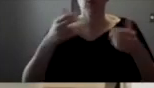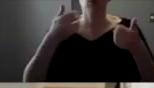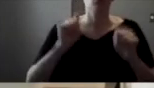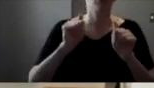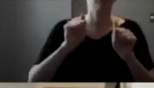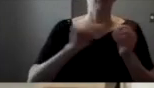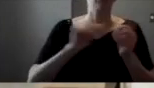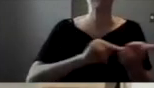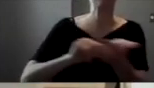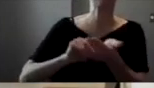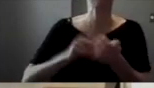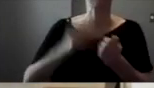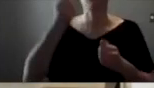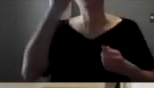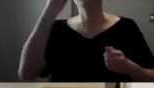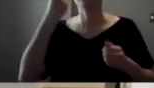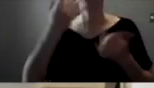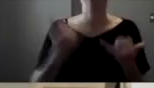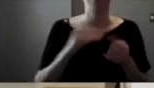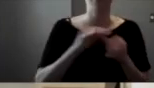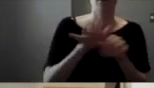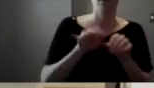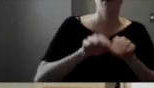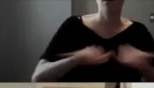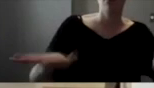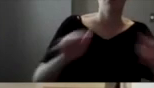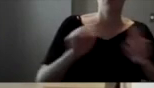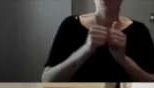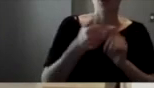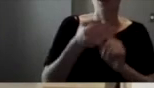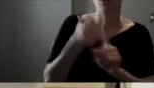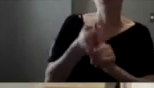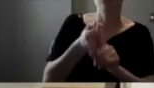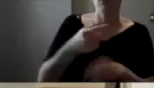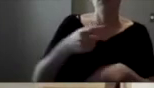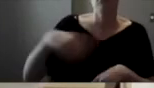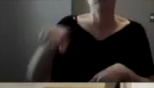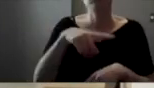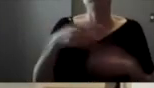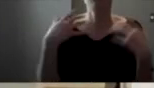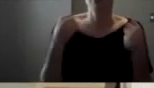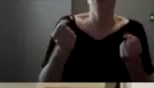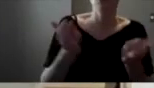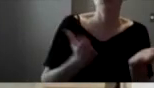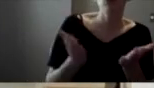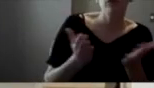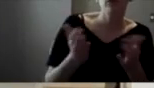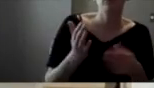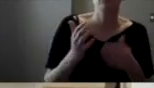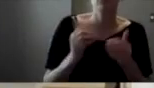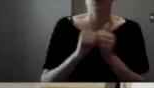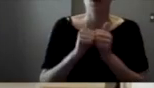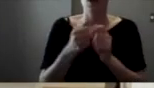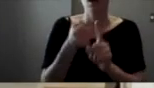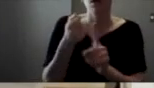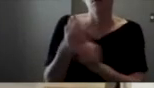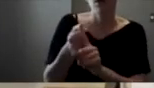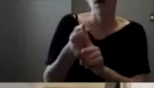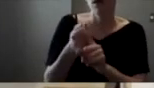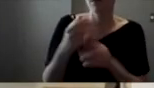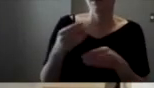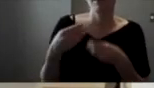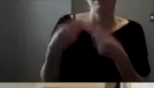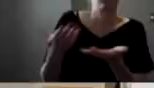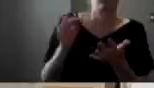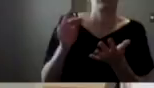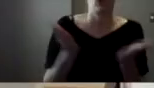infection, when it's spreading, and it's the disruption to the health service, to what extent it has affected delivery of services.